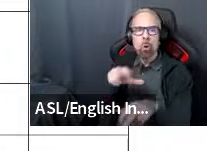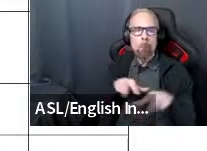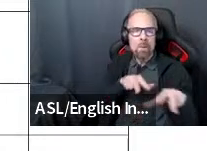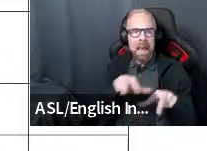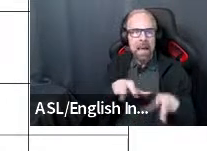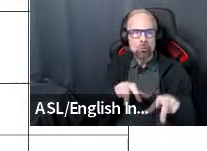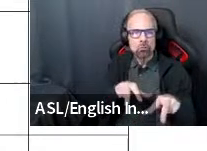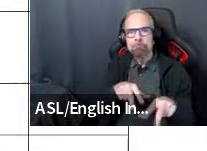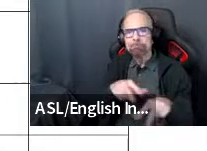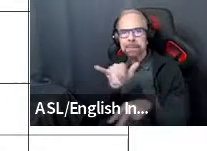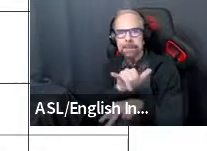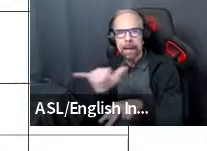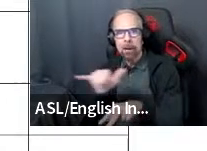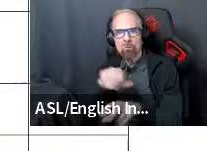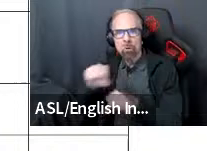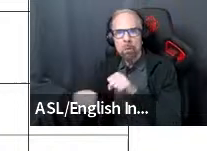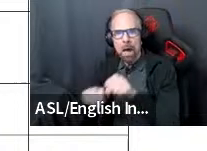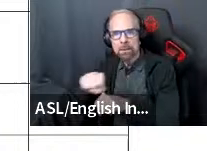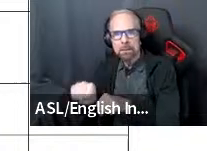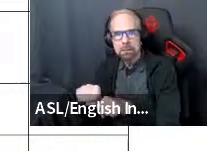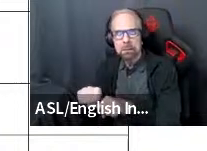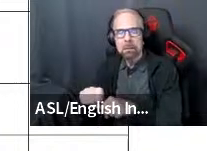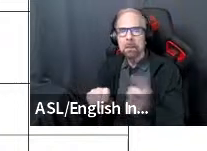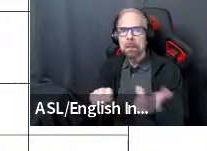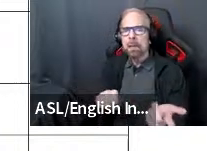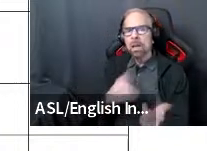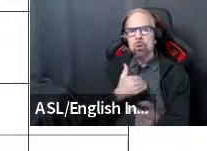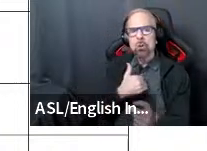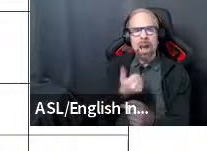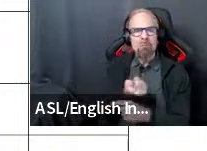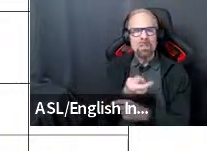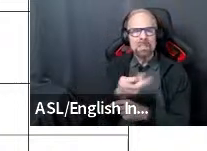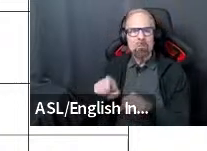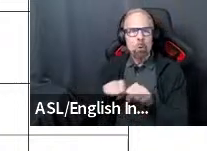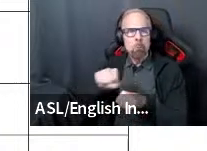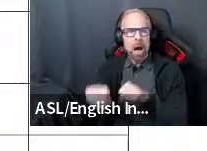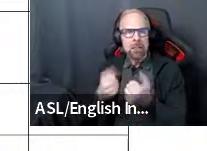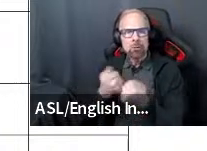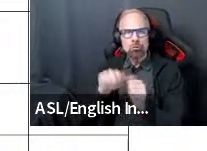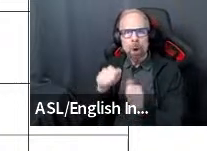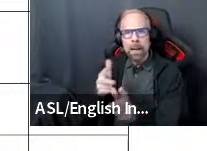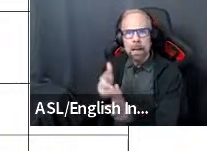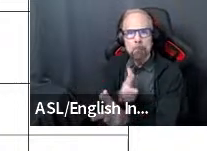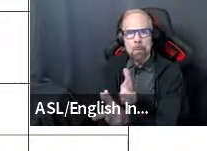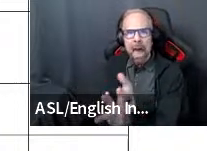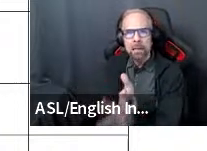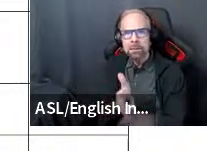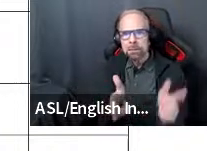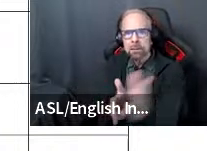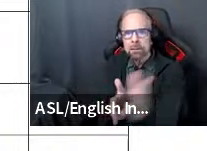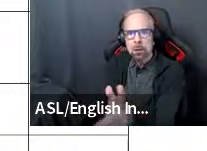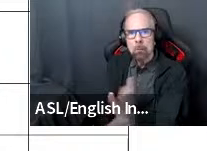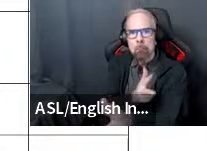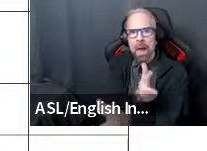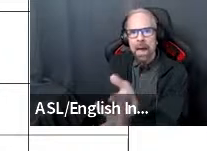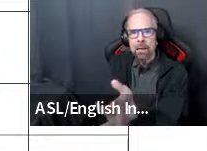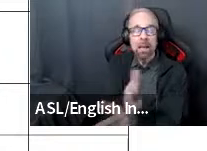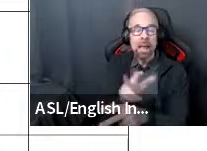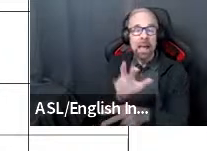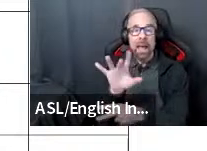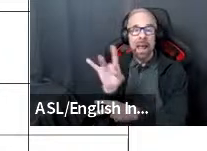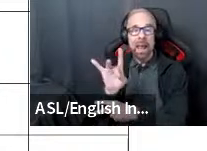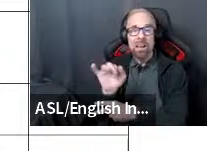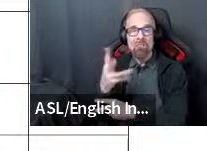and you know, you get several bikes trying to pass each other in you know, 8 feet. It's like,